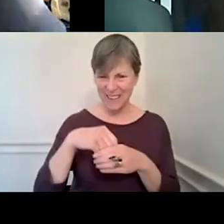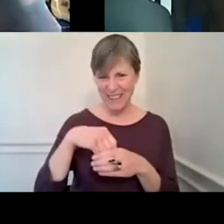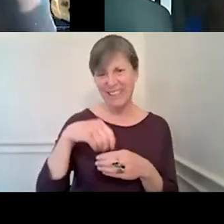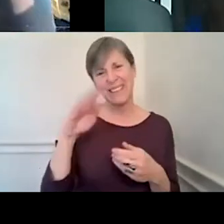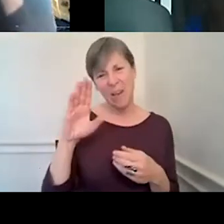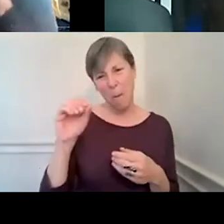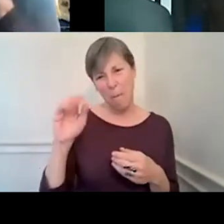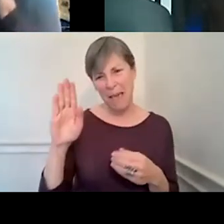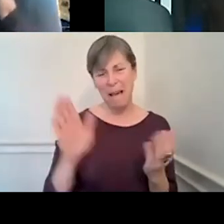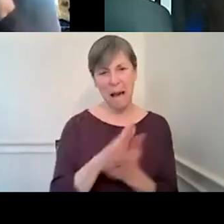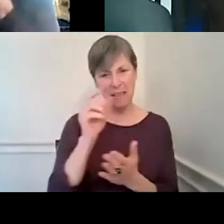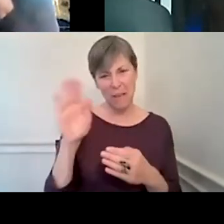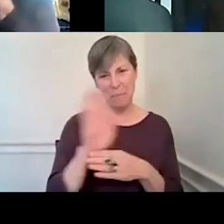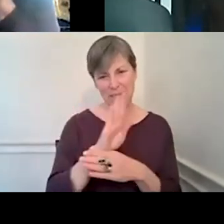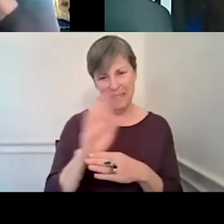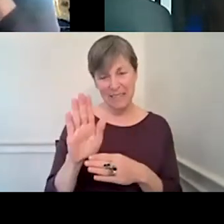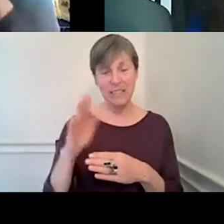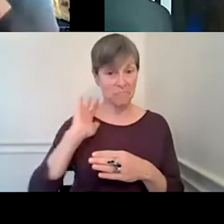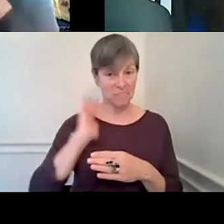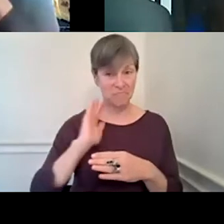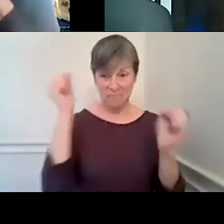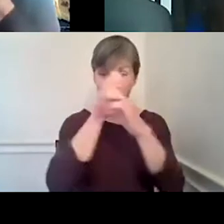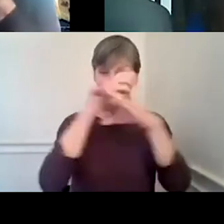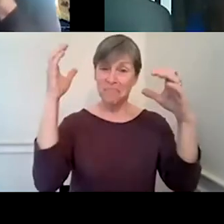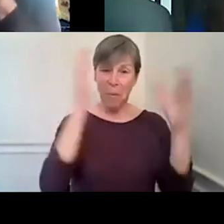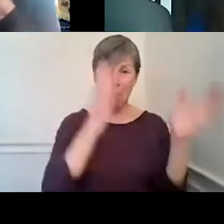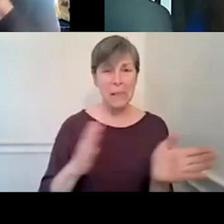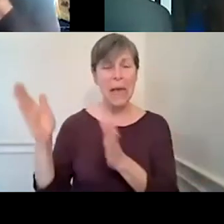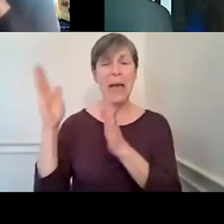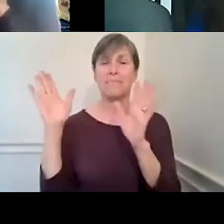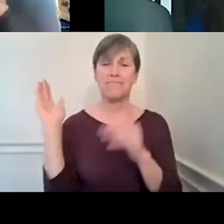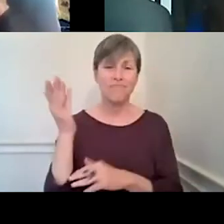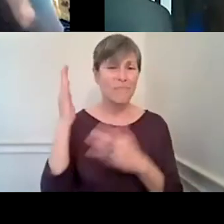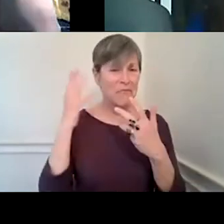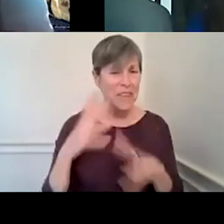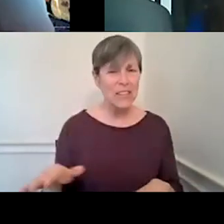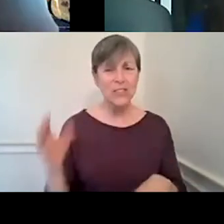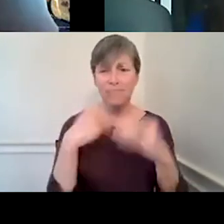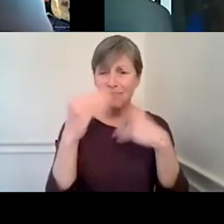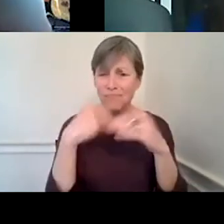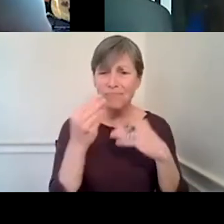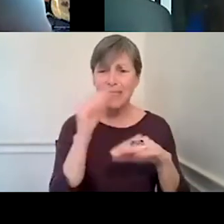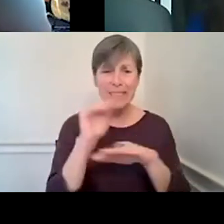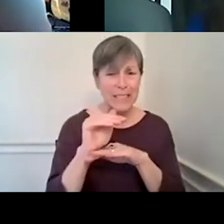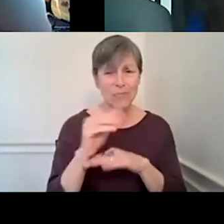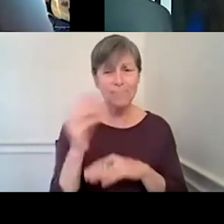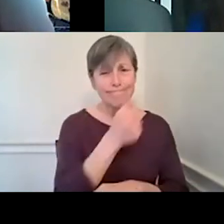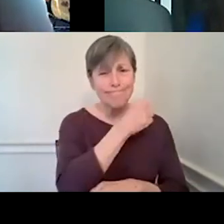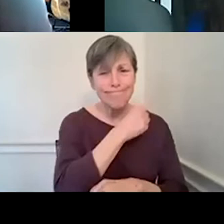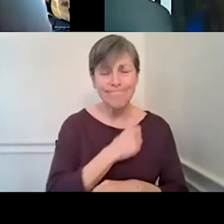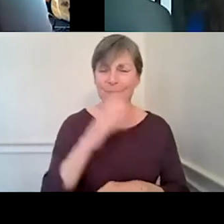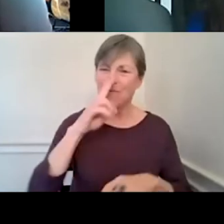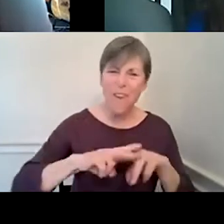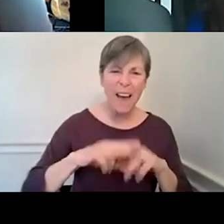nice plans, of course. We have planned to have nice receptions and a fabulous dinner. It would be fun to socialize and be